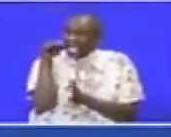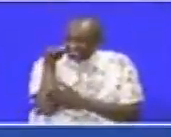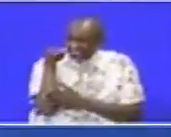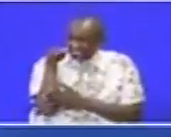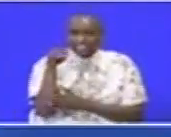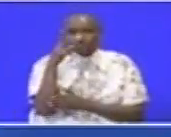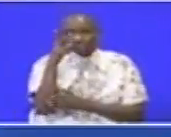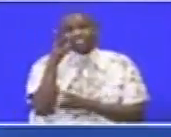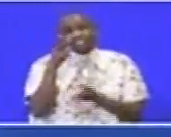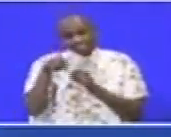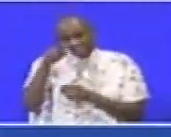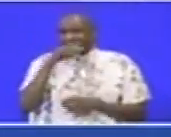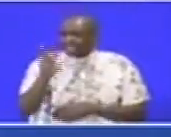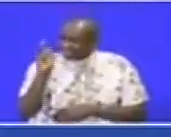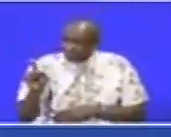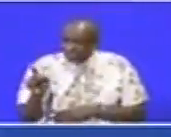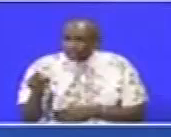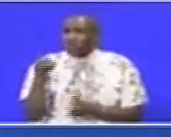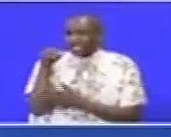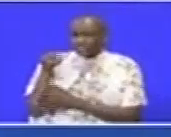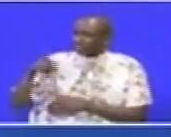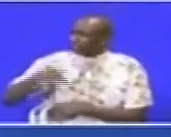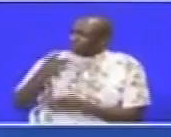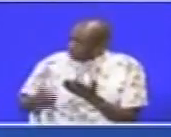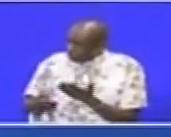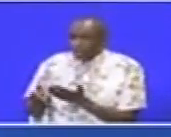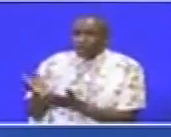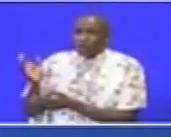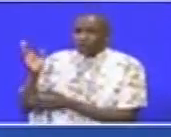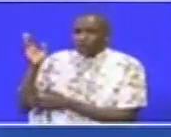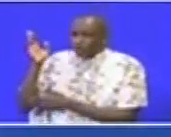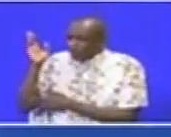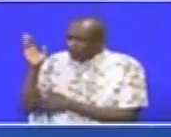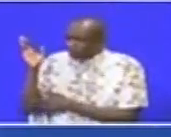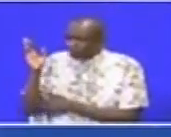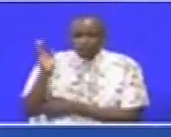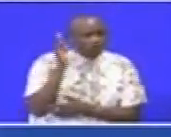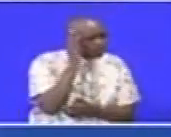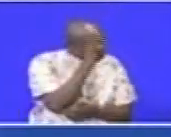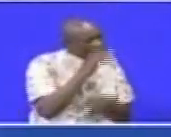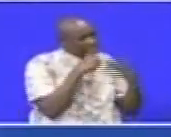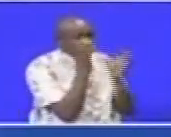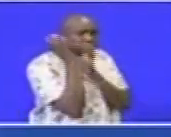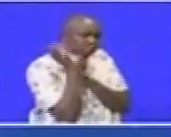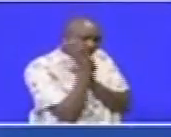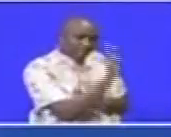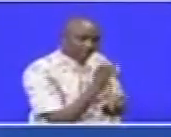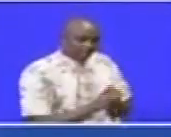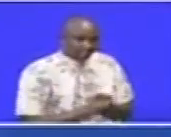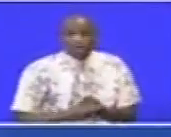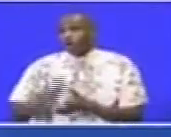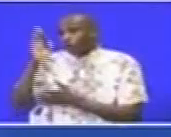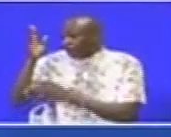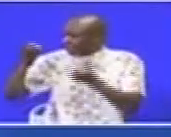their 22-year-old son, Dalmas, if he feels that God has placed a very heavy burden on weak shoulders.